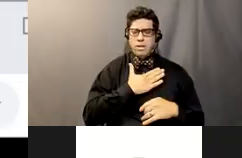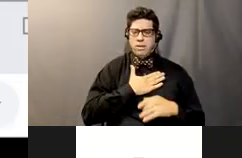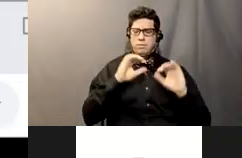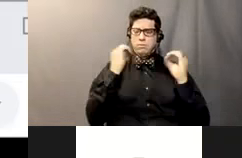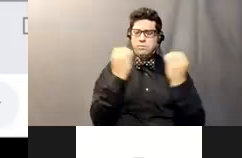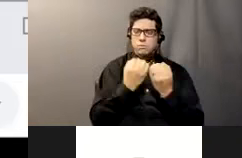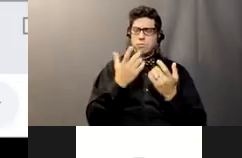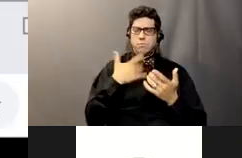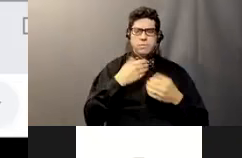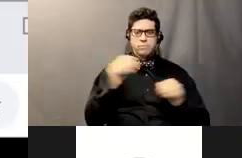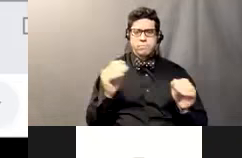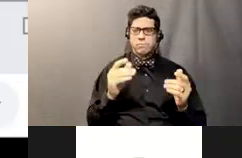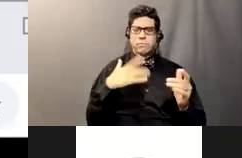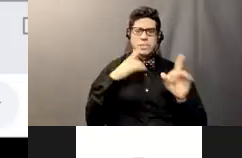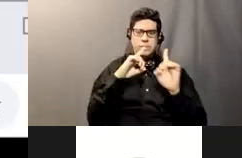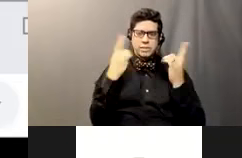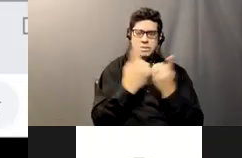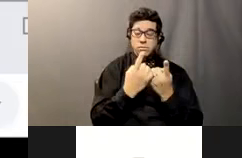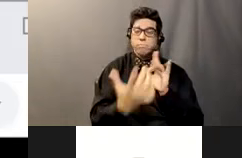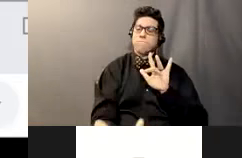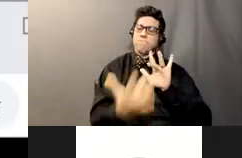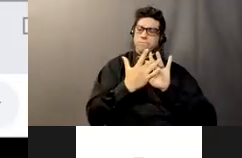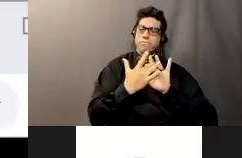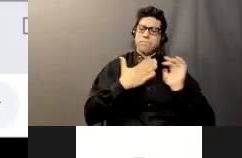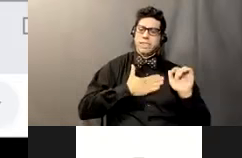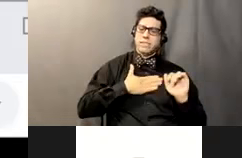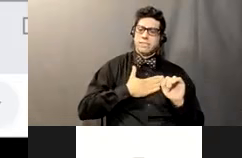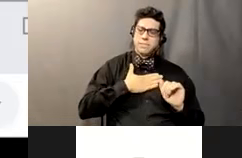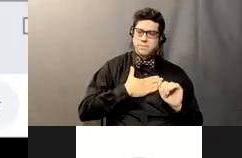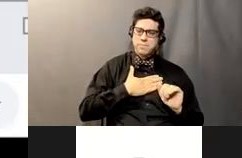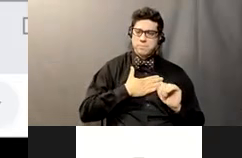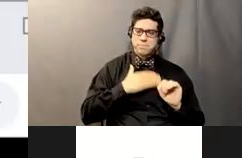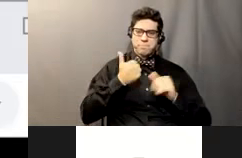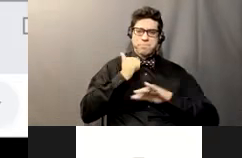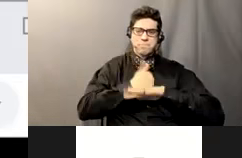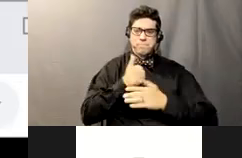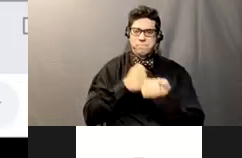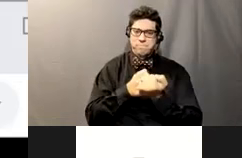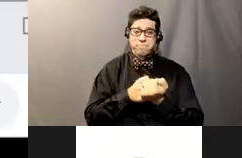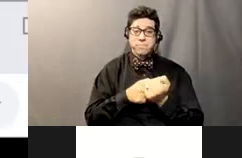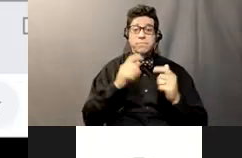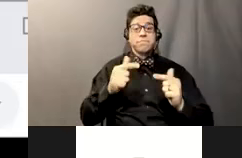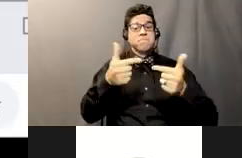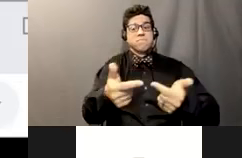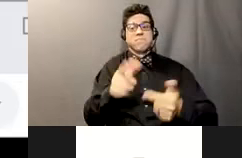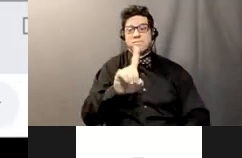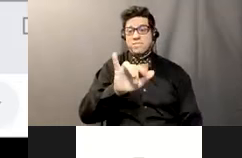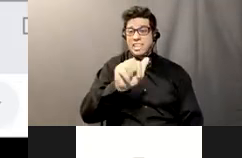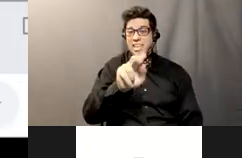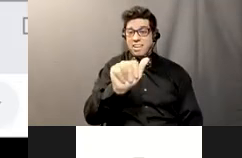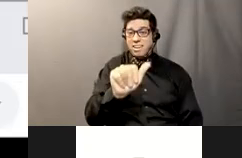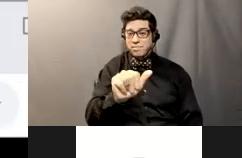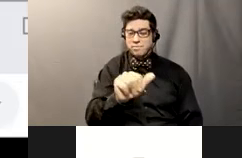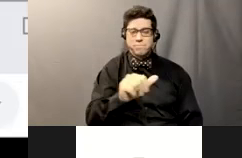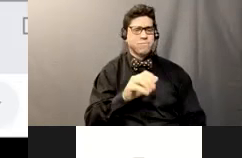or district, please reach out and feel free to contact me. And with that, I'm going to turn it back over to Diana.